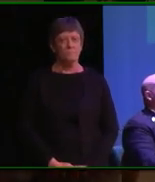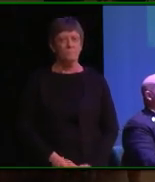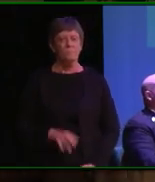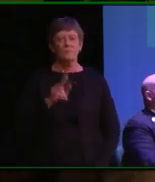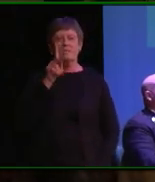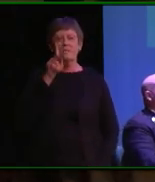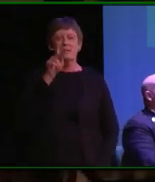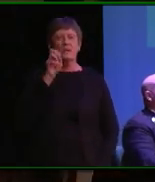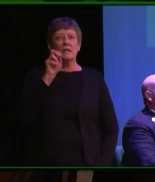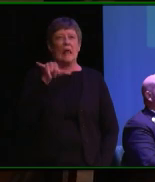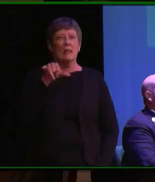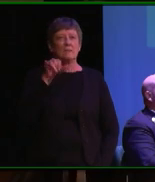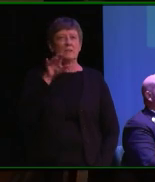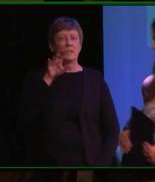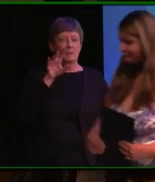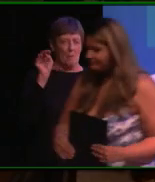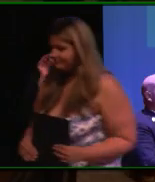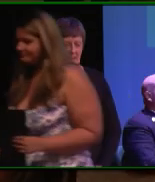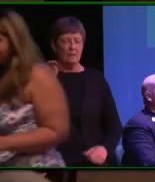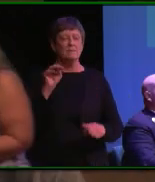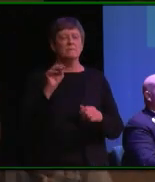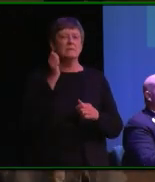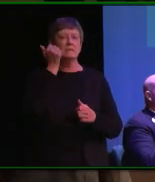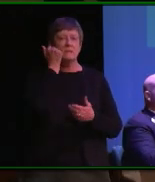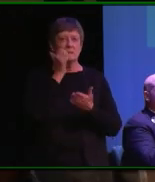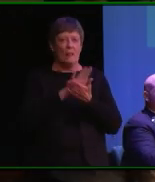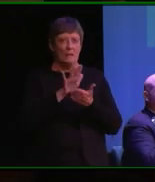Kelsey Montanez, dental hygiene club.